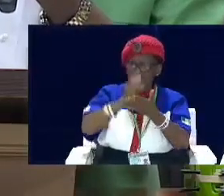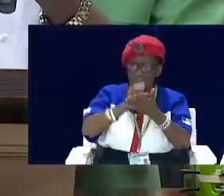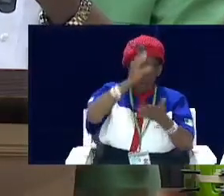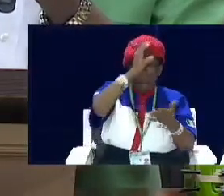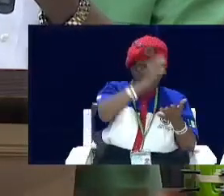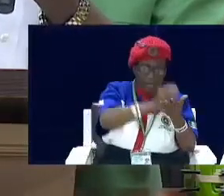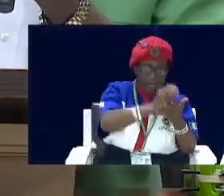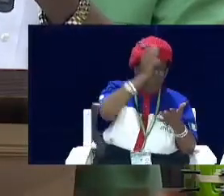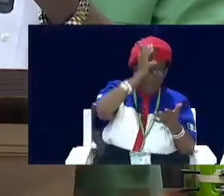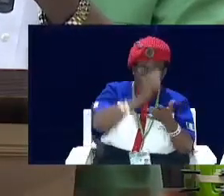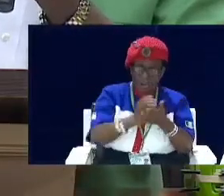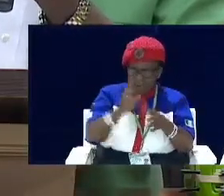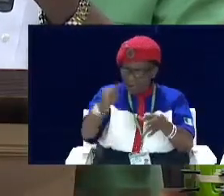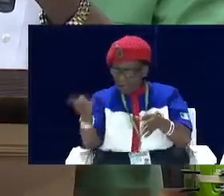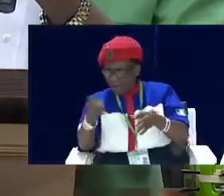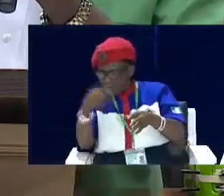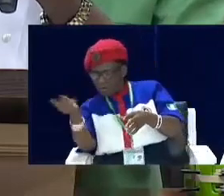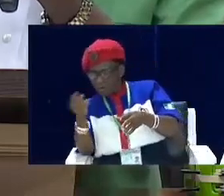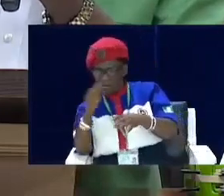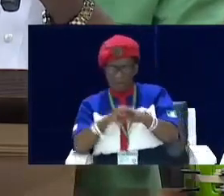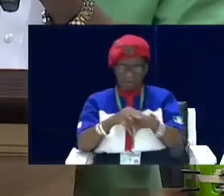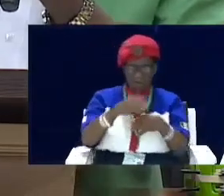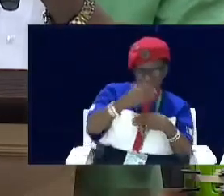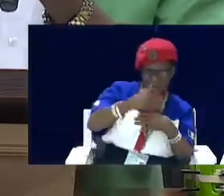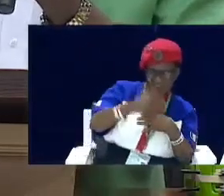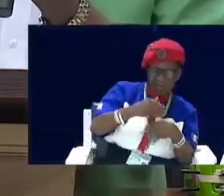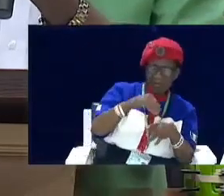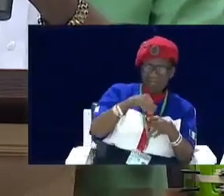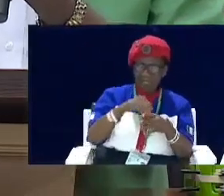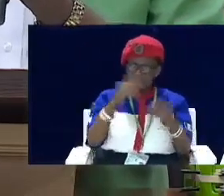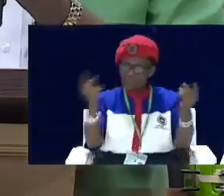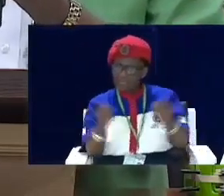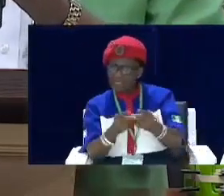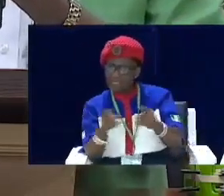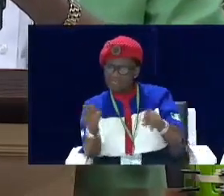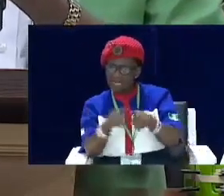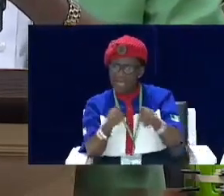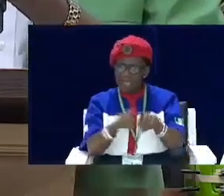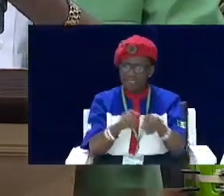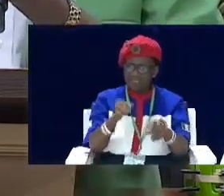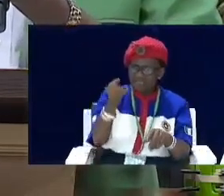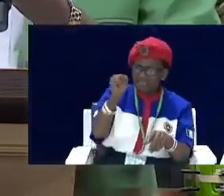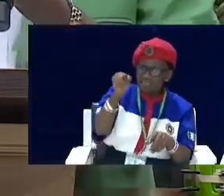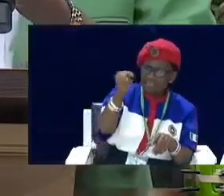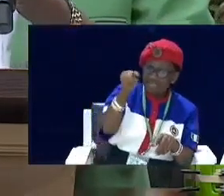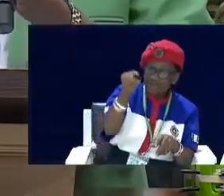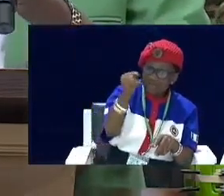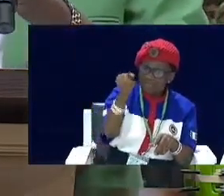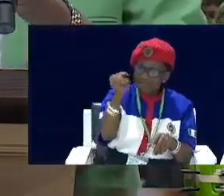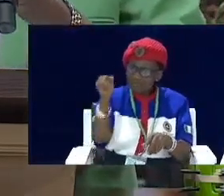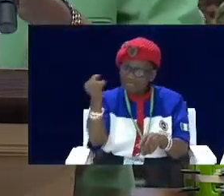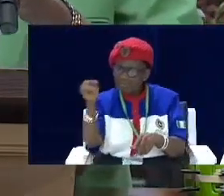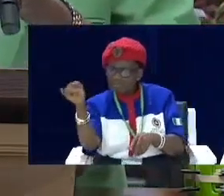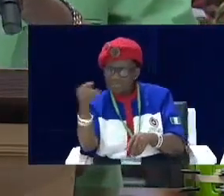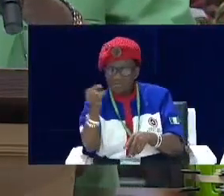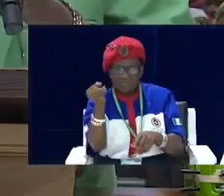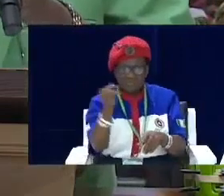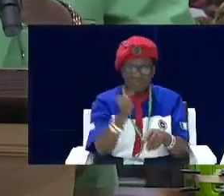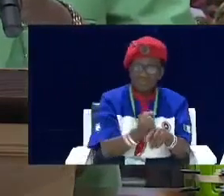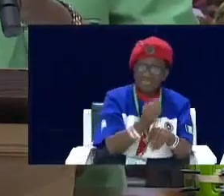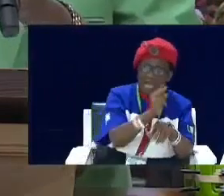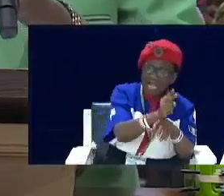the wall in places like Adeboye, Shagamu were falling down. Àwọn ibi ìlú Adeboye àti Shagamu,